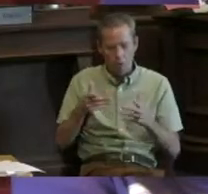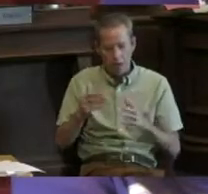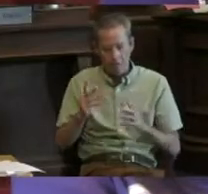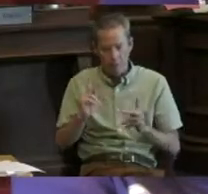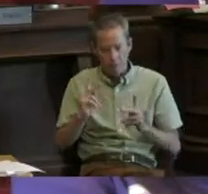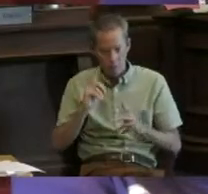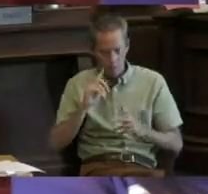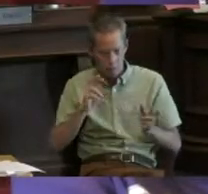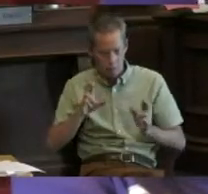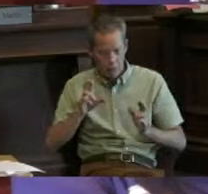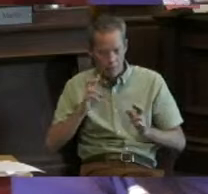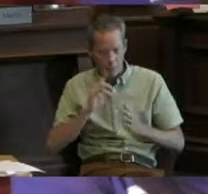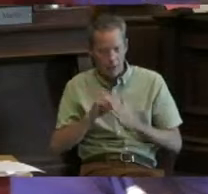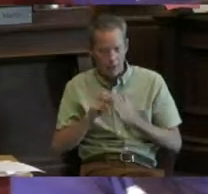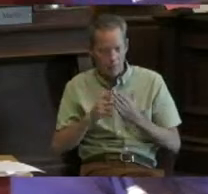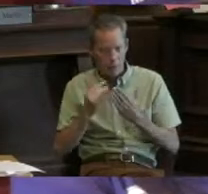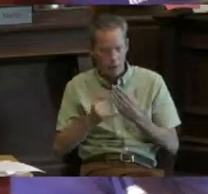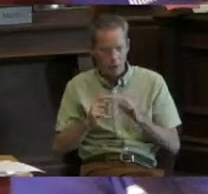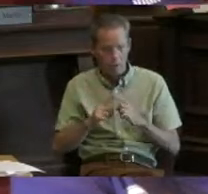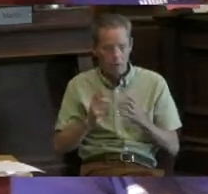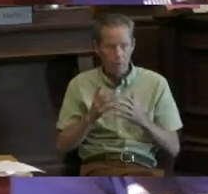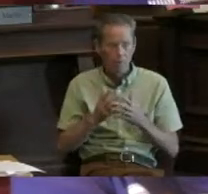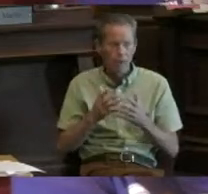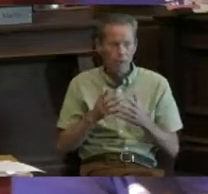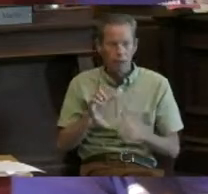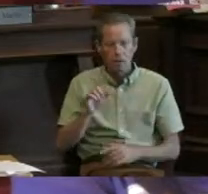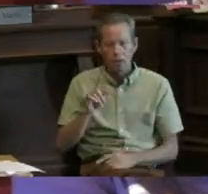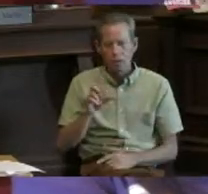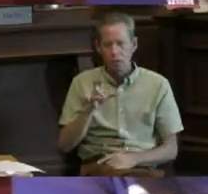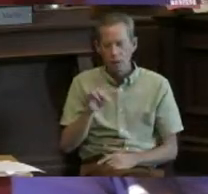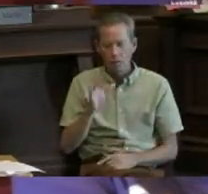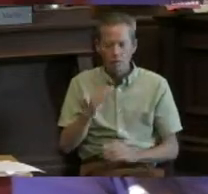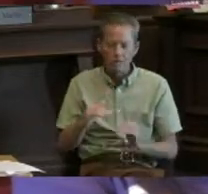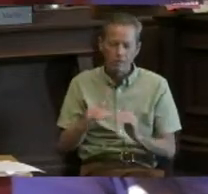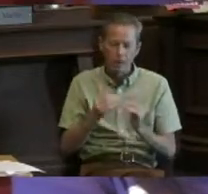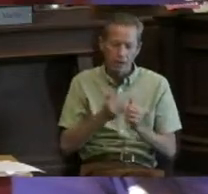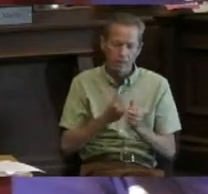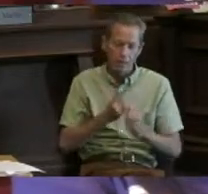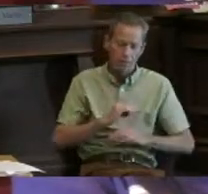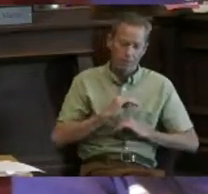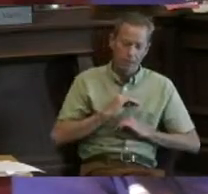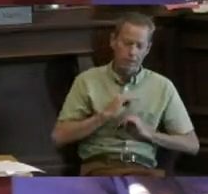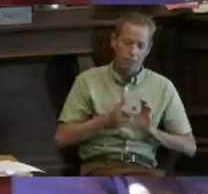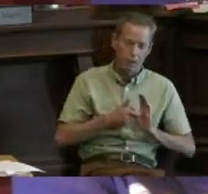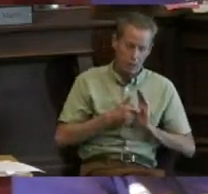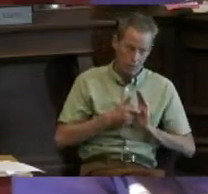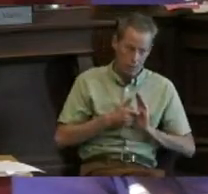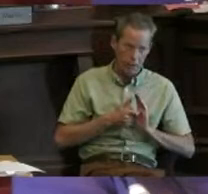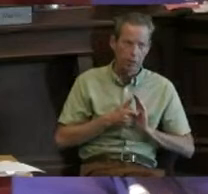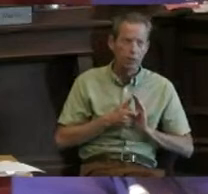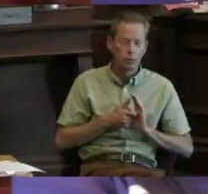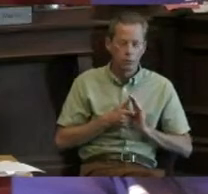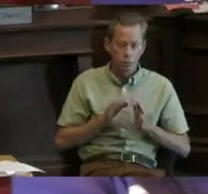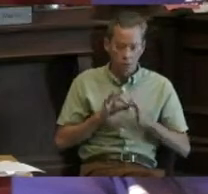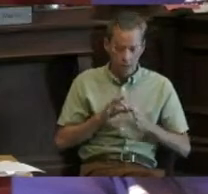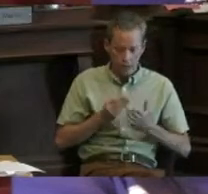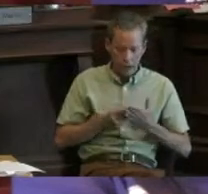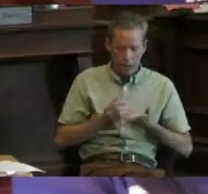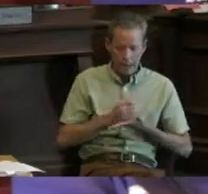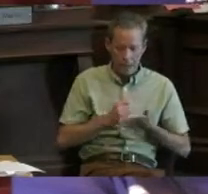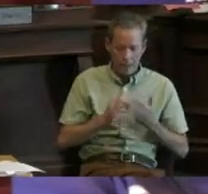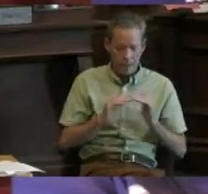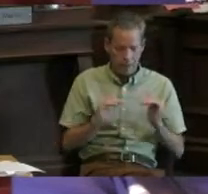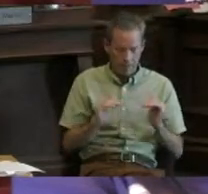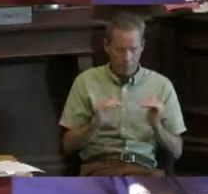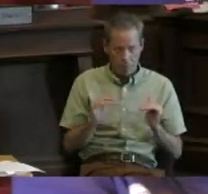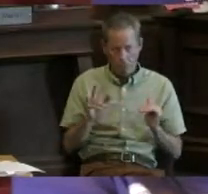mind for this project. But it will be a lottery system, so it'll be fair. Everyone who meets the criteria as far as the income level and,